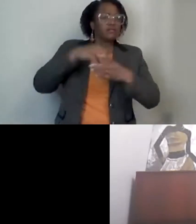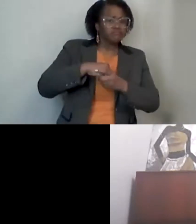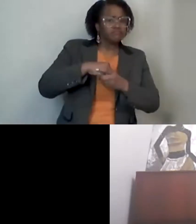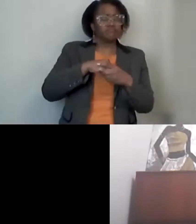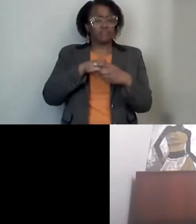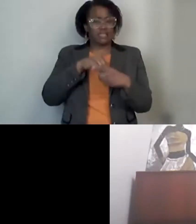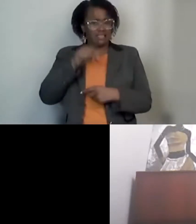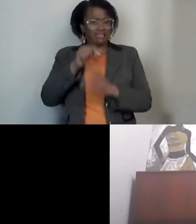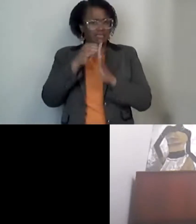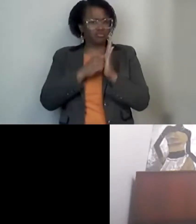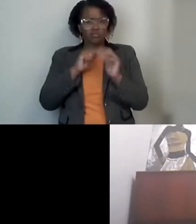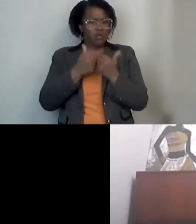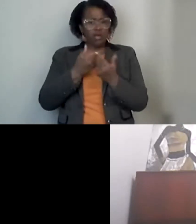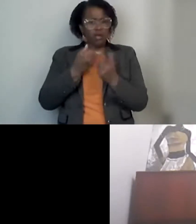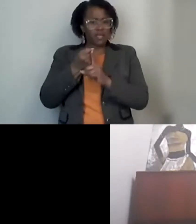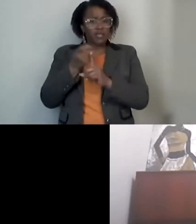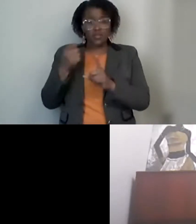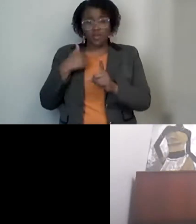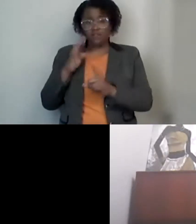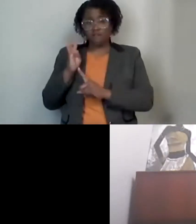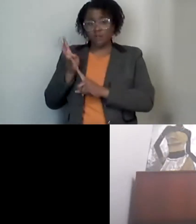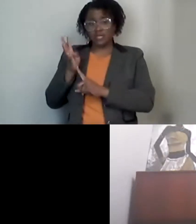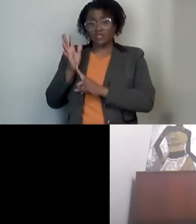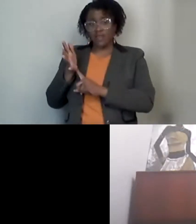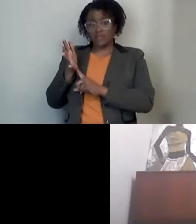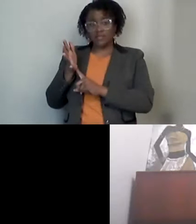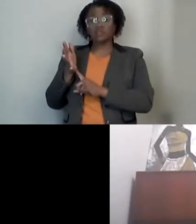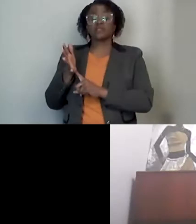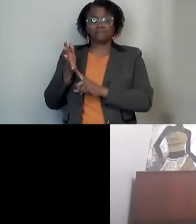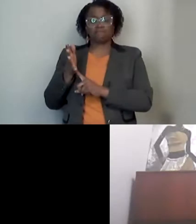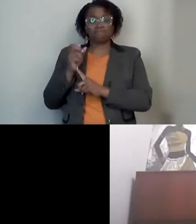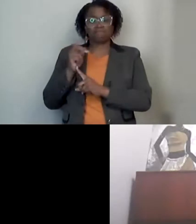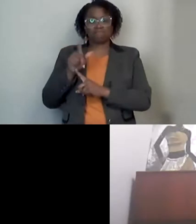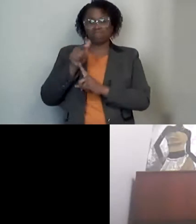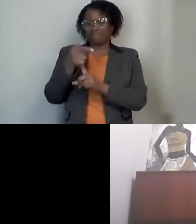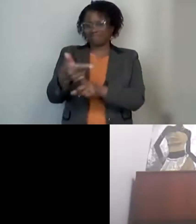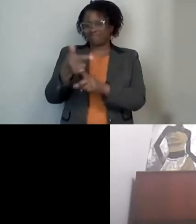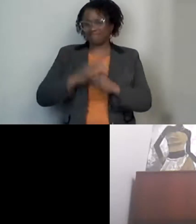agenda? You have about 4 to 5 minutes.